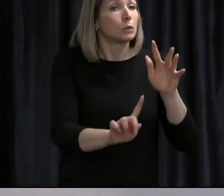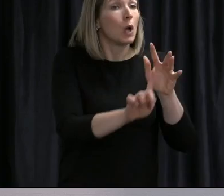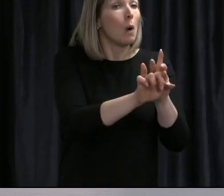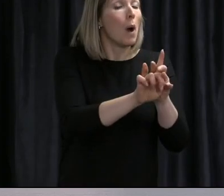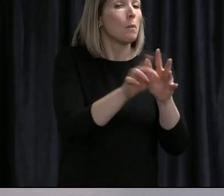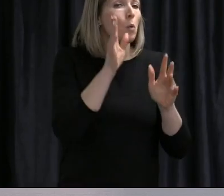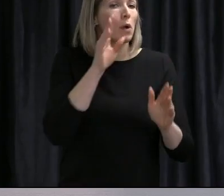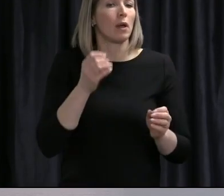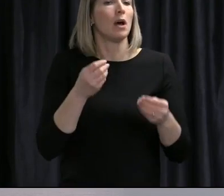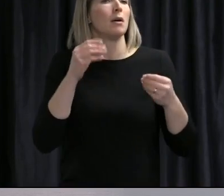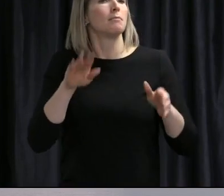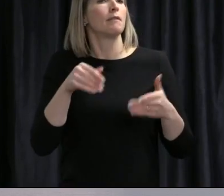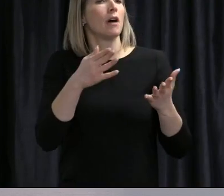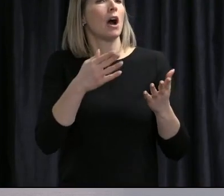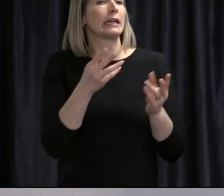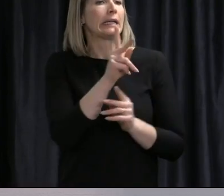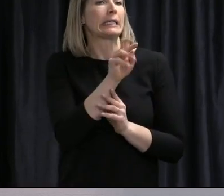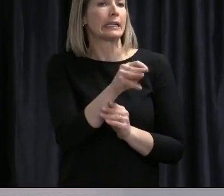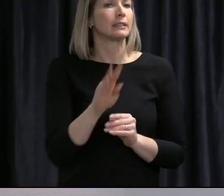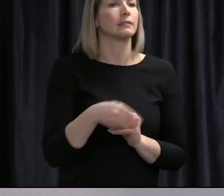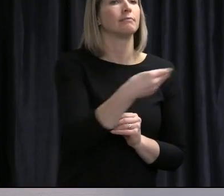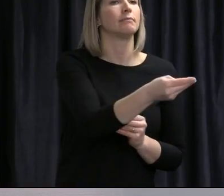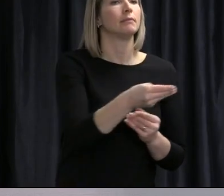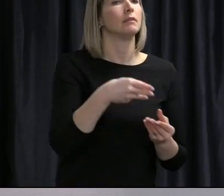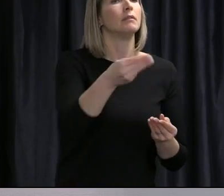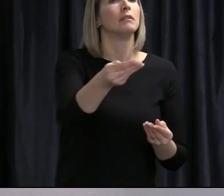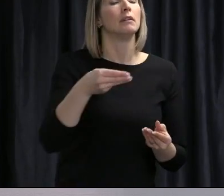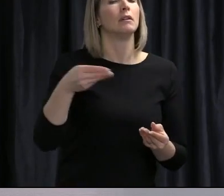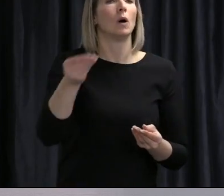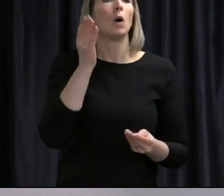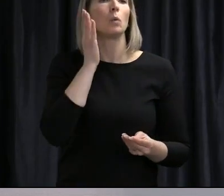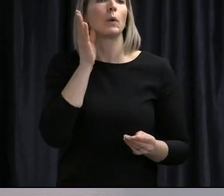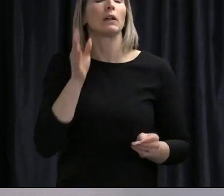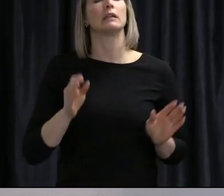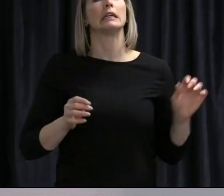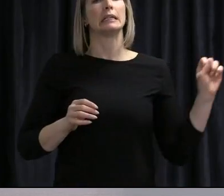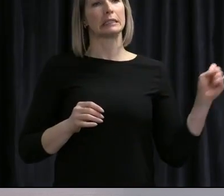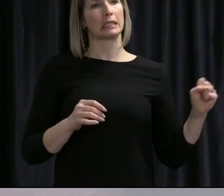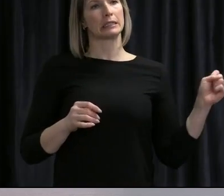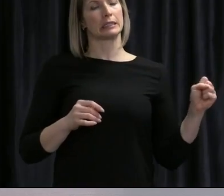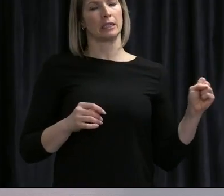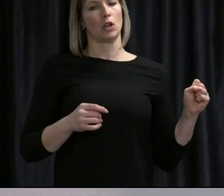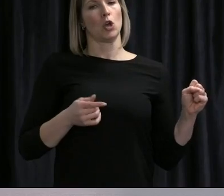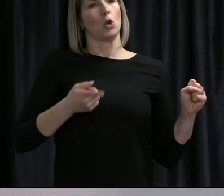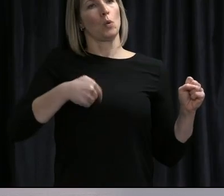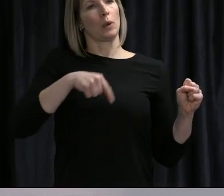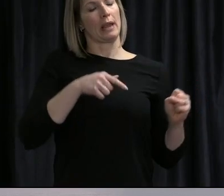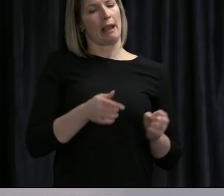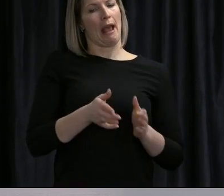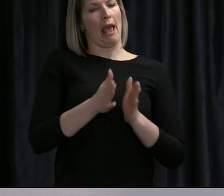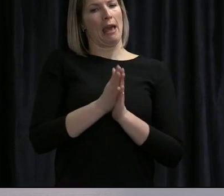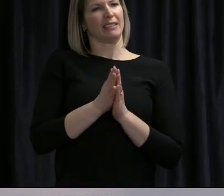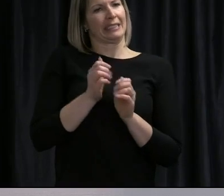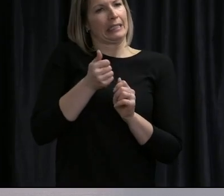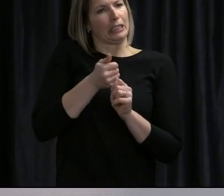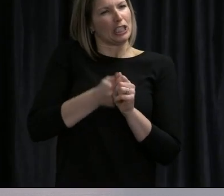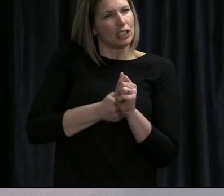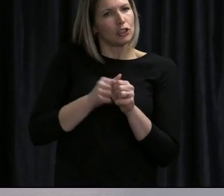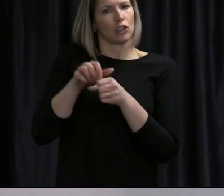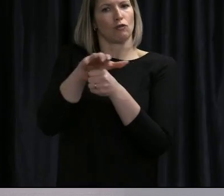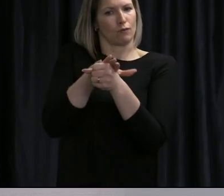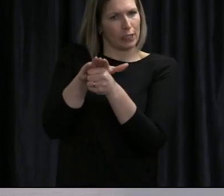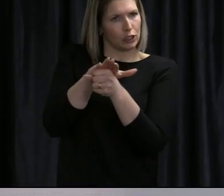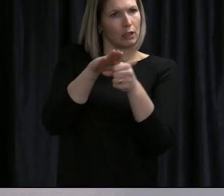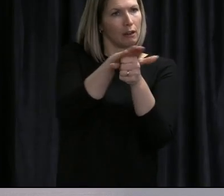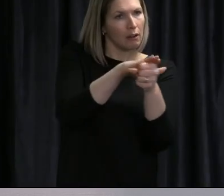other jurisdictions, what's happened is we have released the region within which the person